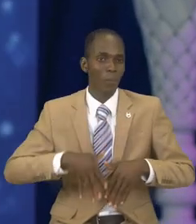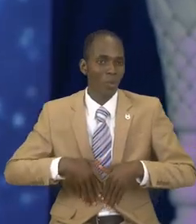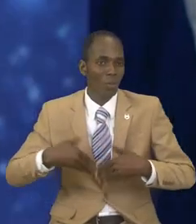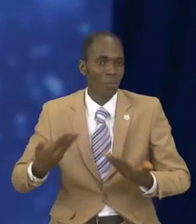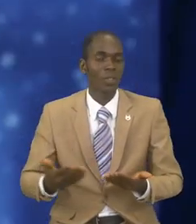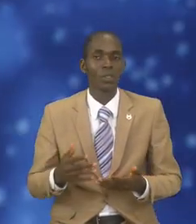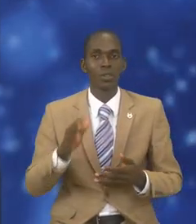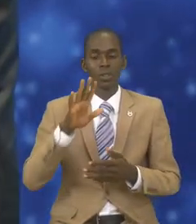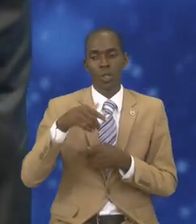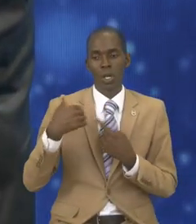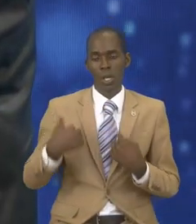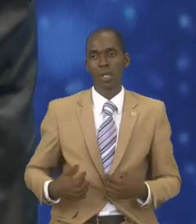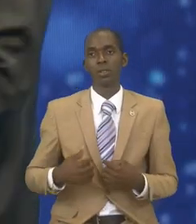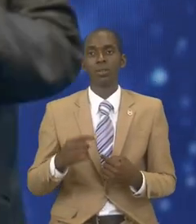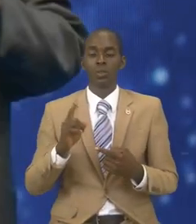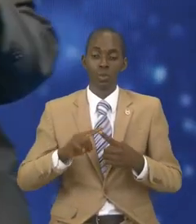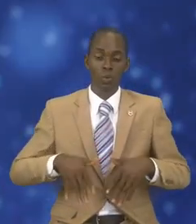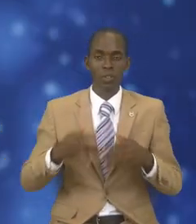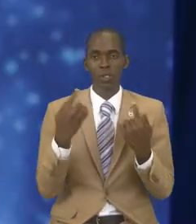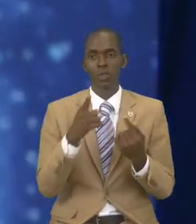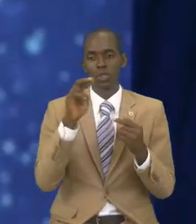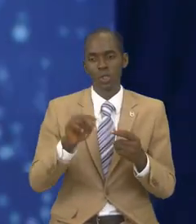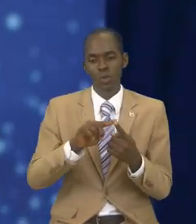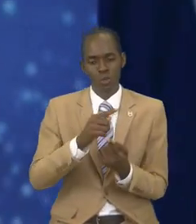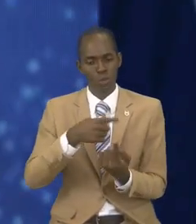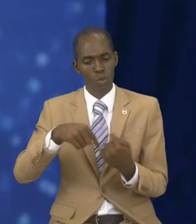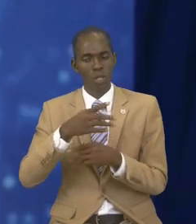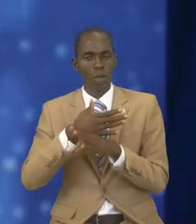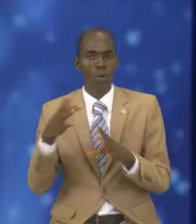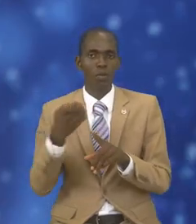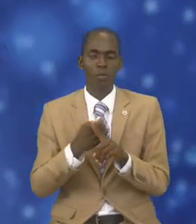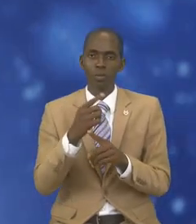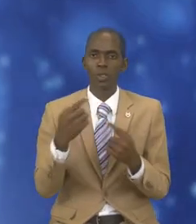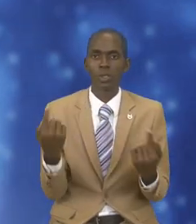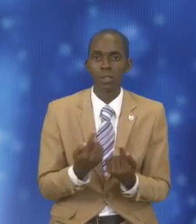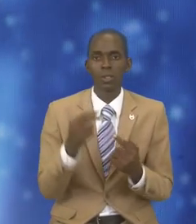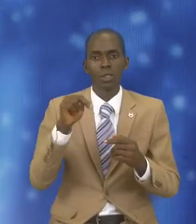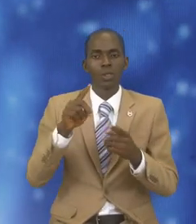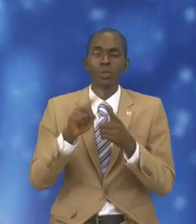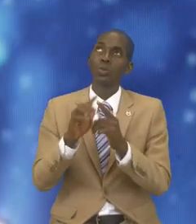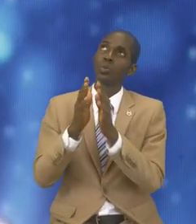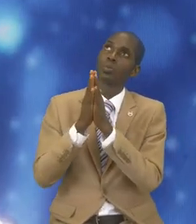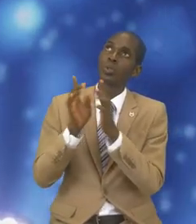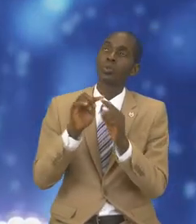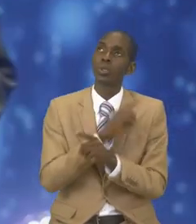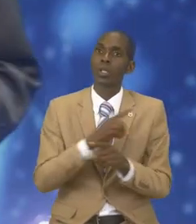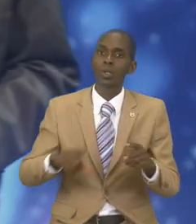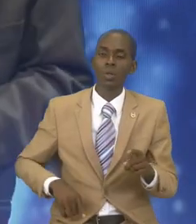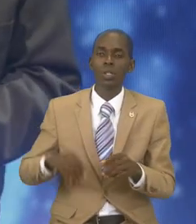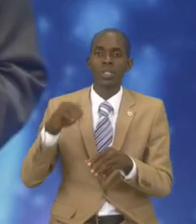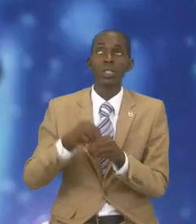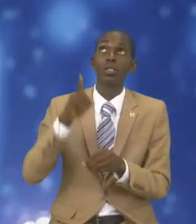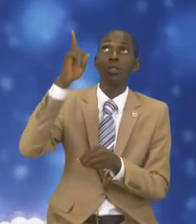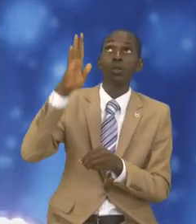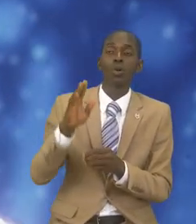You have to turn away from your sin, and you have to seek the face of the Lord in God's appointed way. Look at